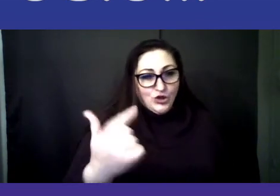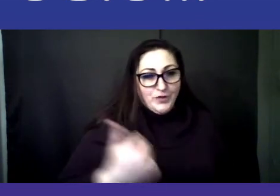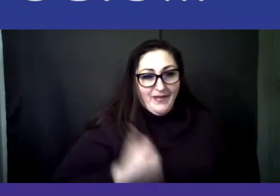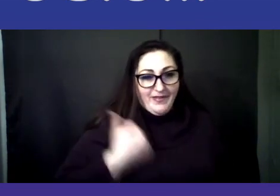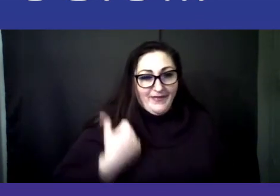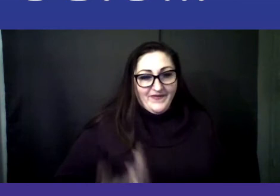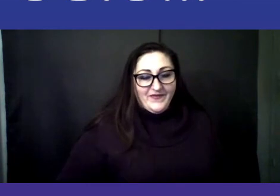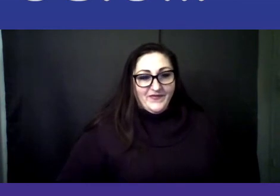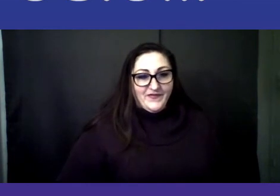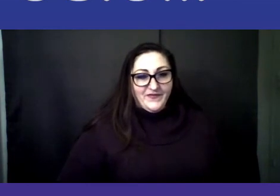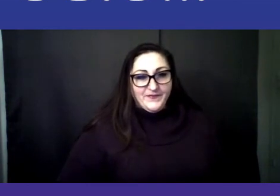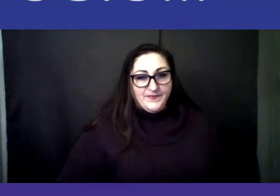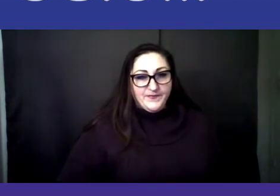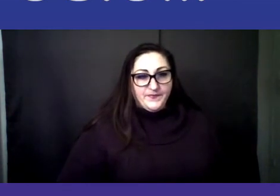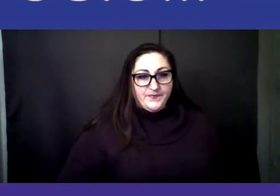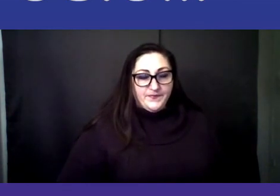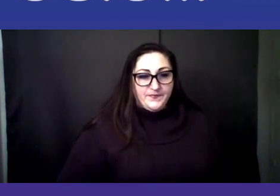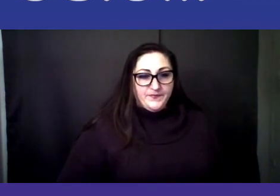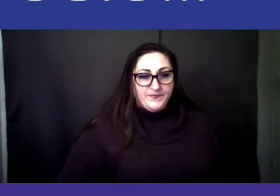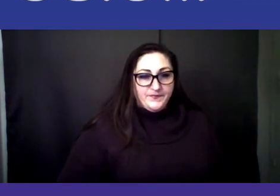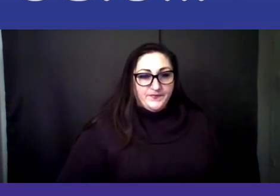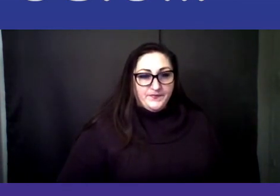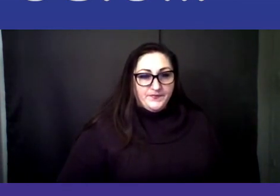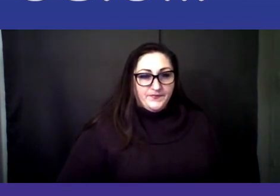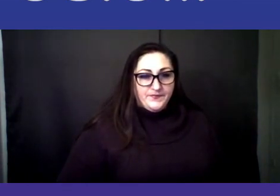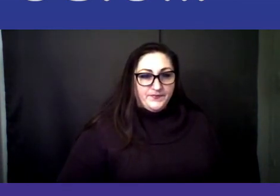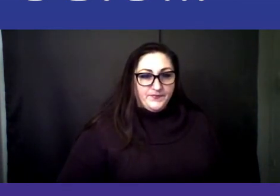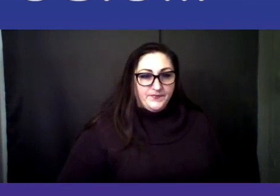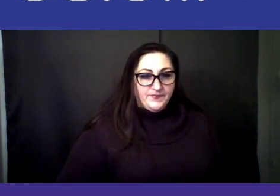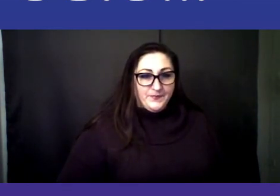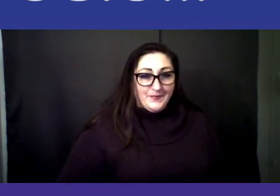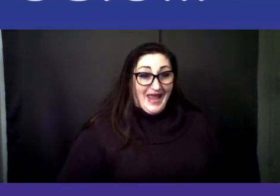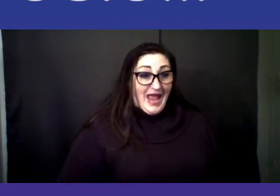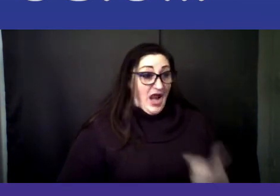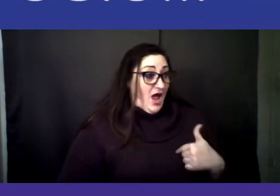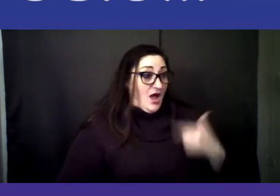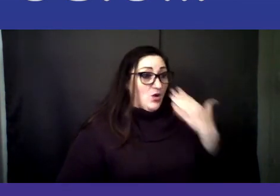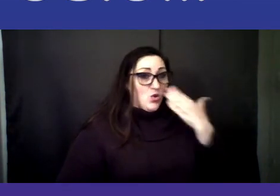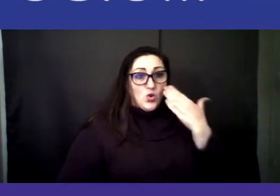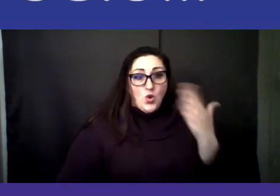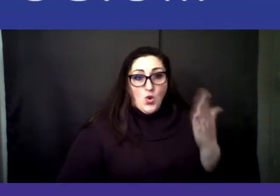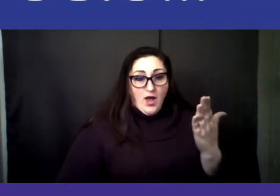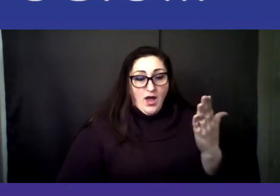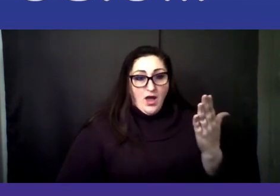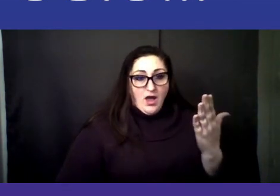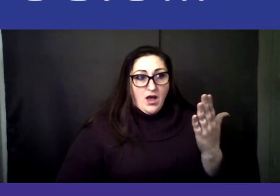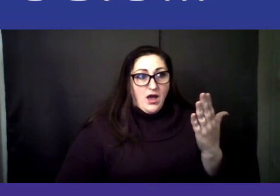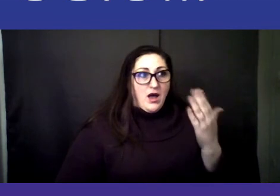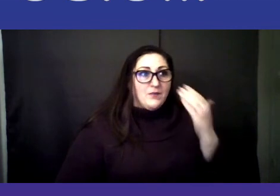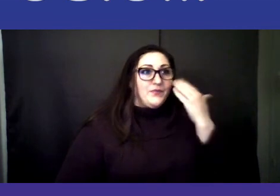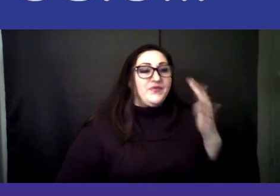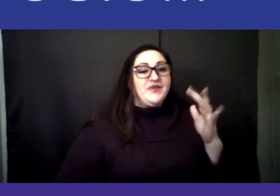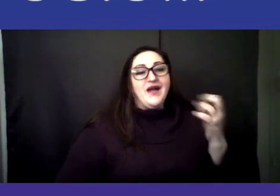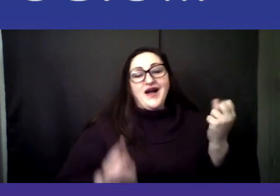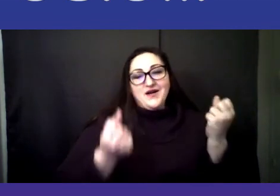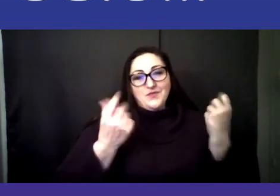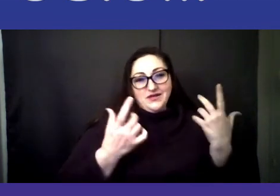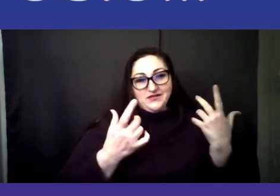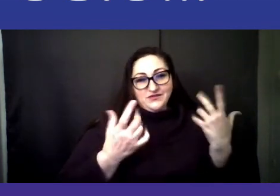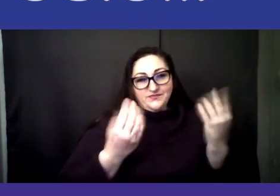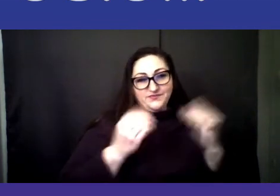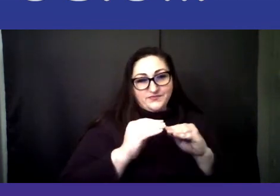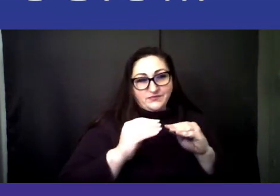now I feel like I don't know how much longer some people will be in my